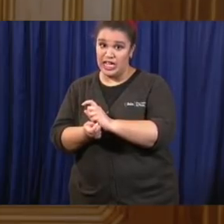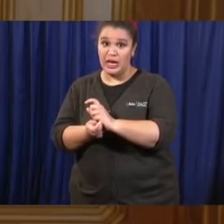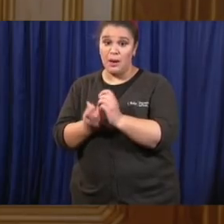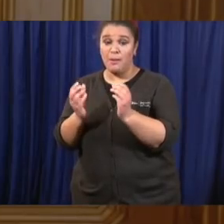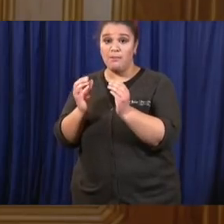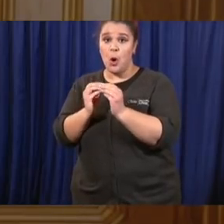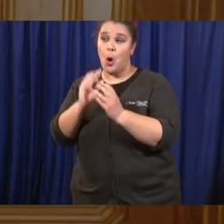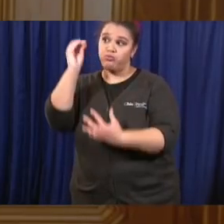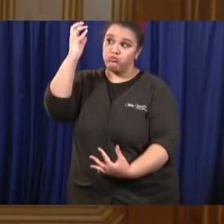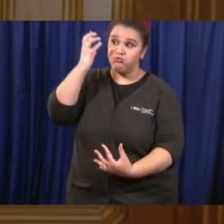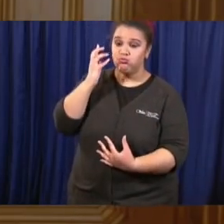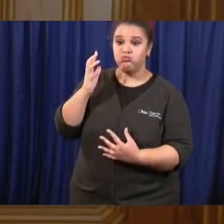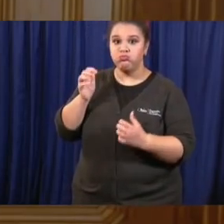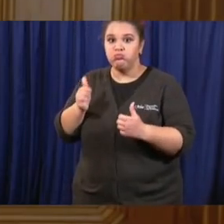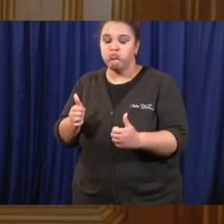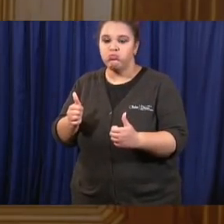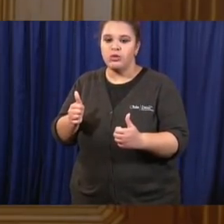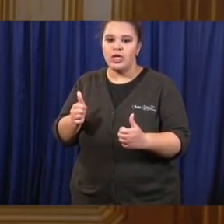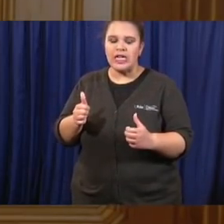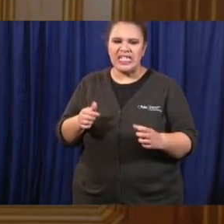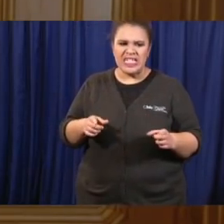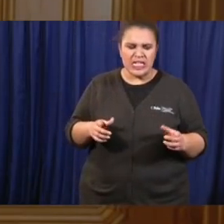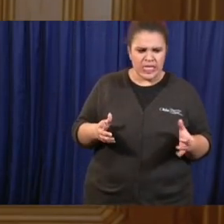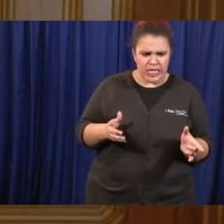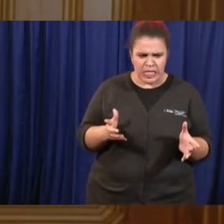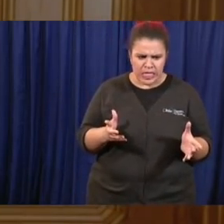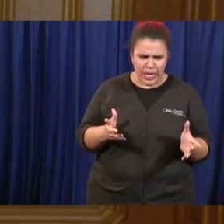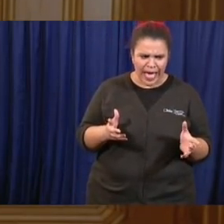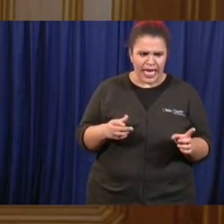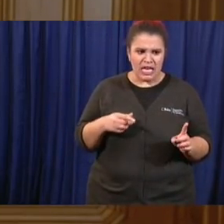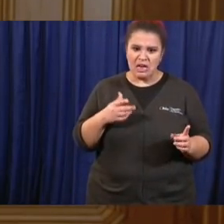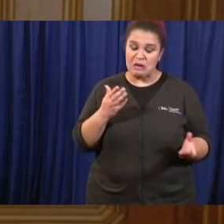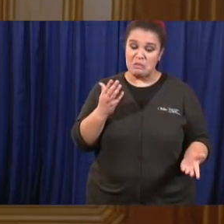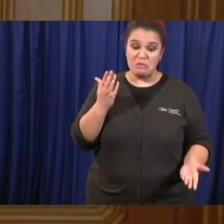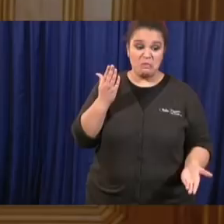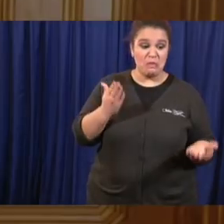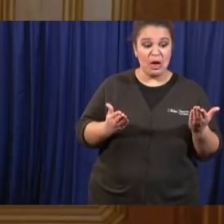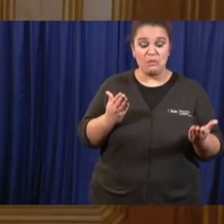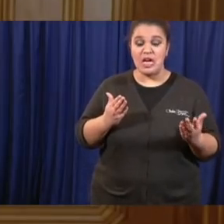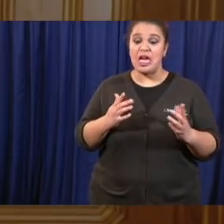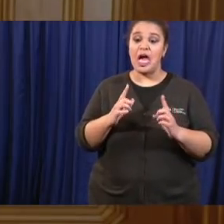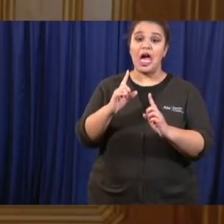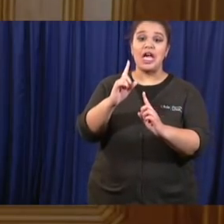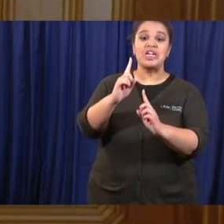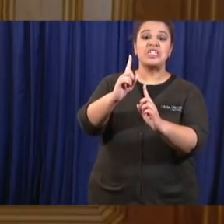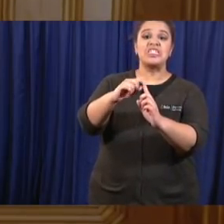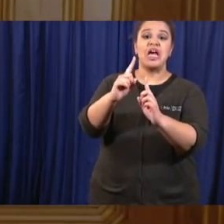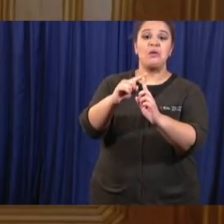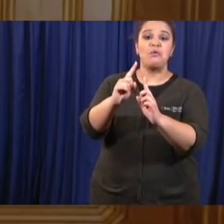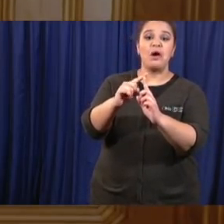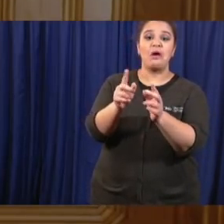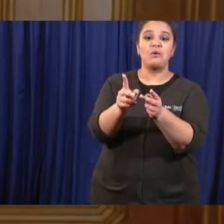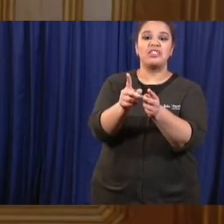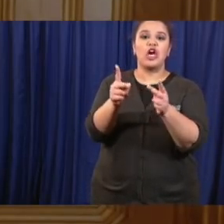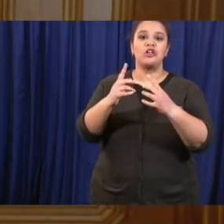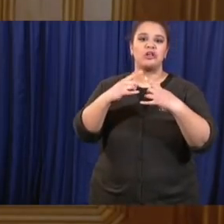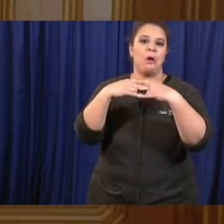moving inmates into temporary shelters in prison yards, perhaps minimum